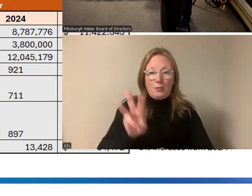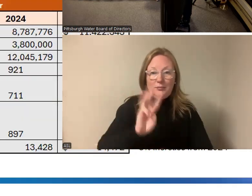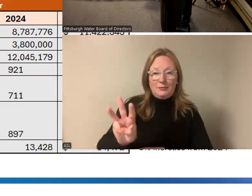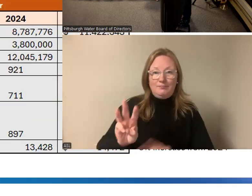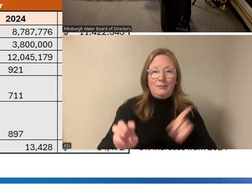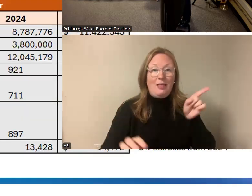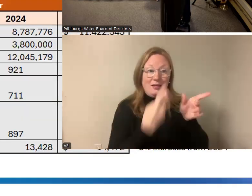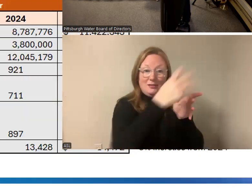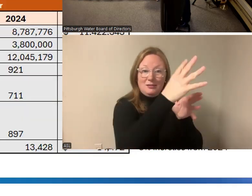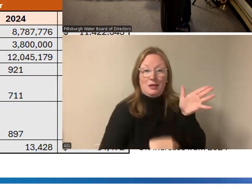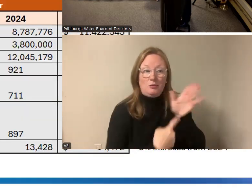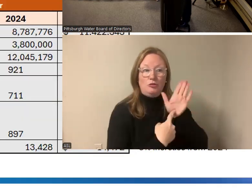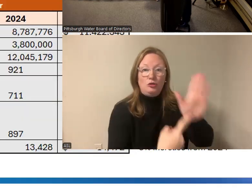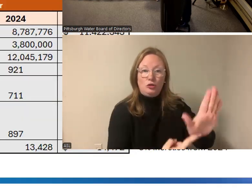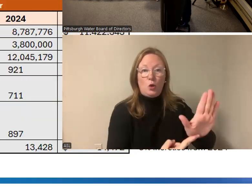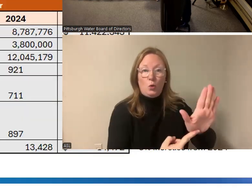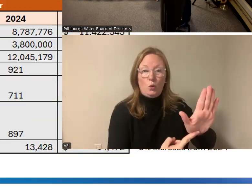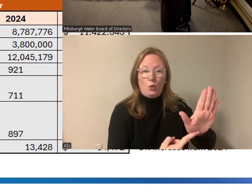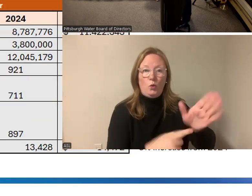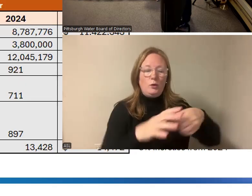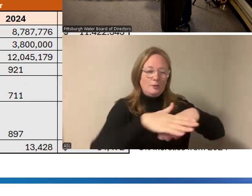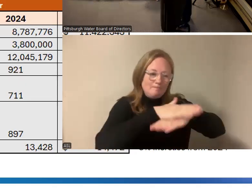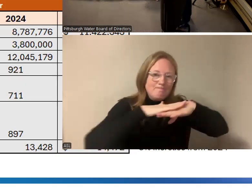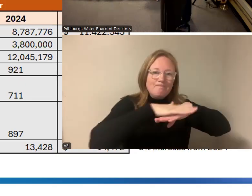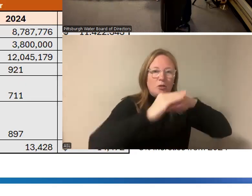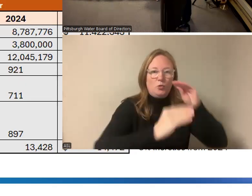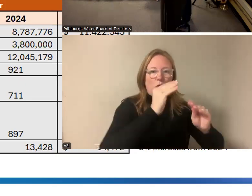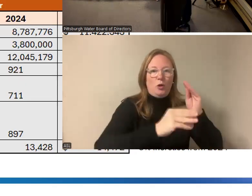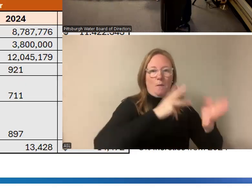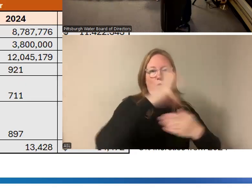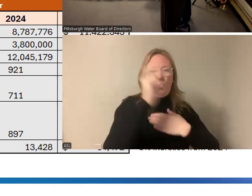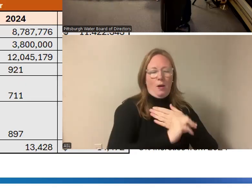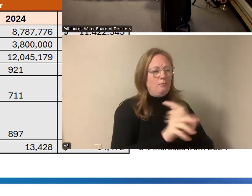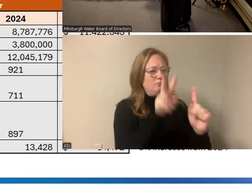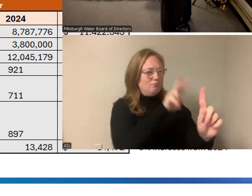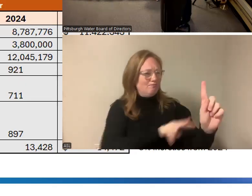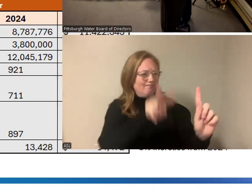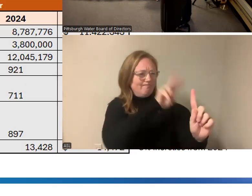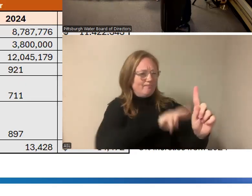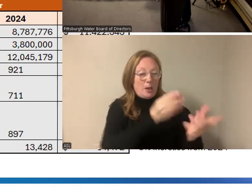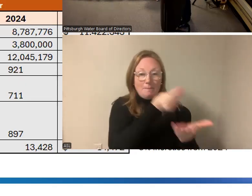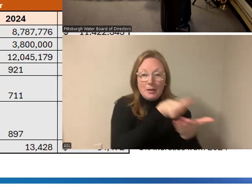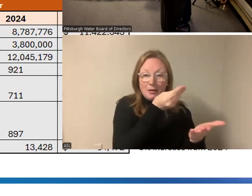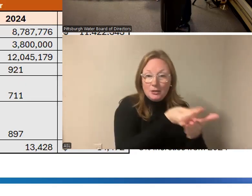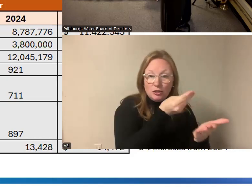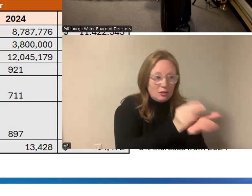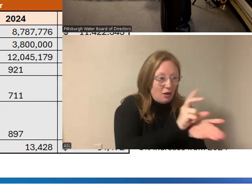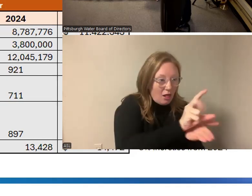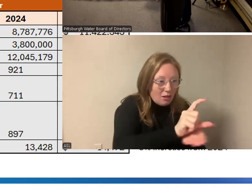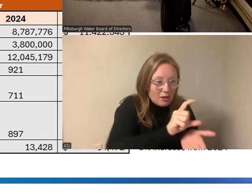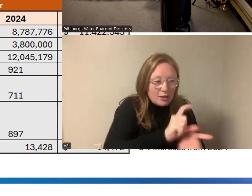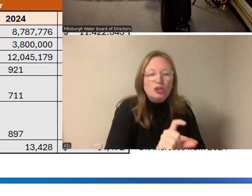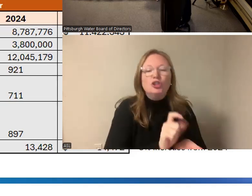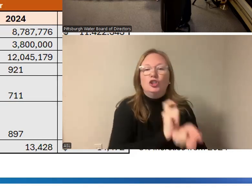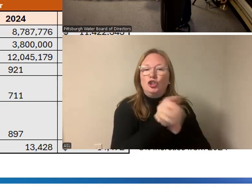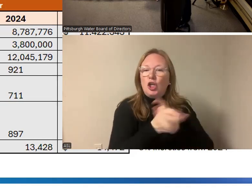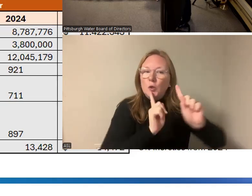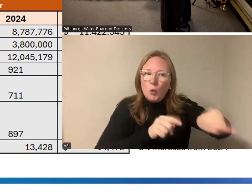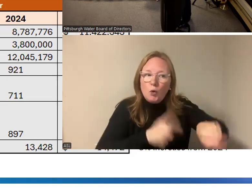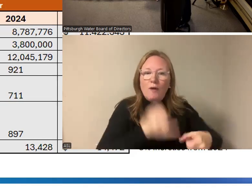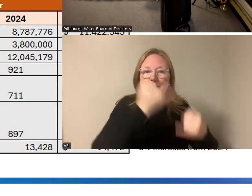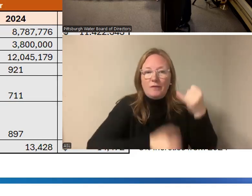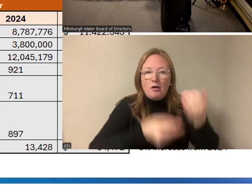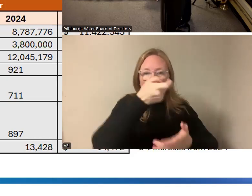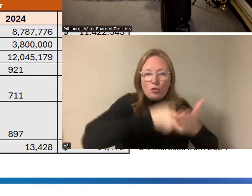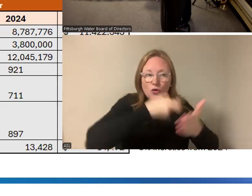table provides a high-level summary of the surface restoration program, including budget allocations, approved change orders, final costs,